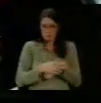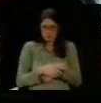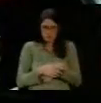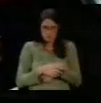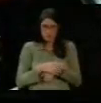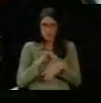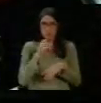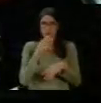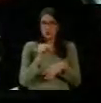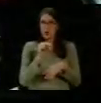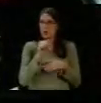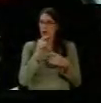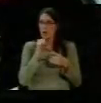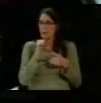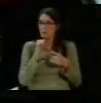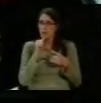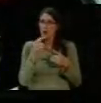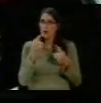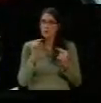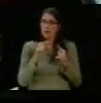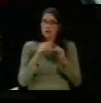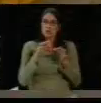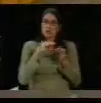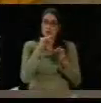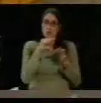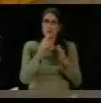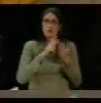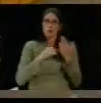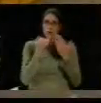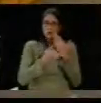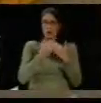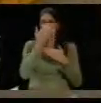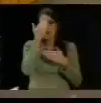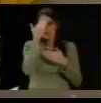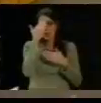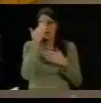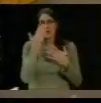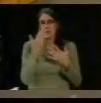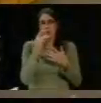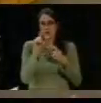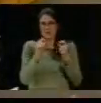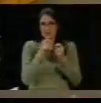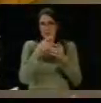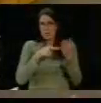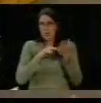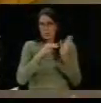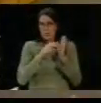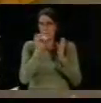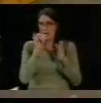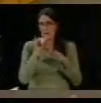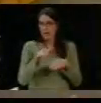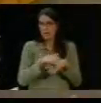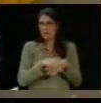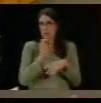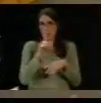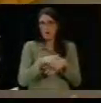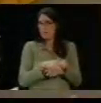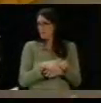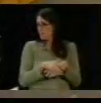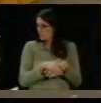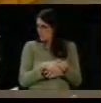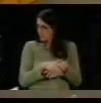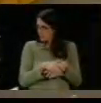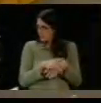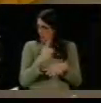John, I'm not trying to delay this project, and I know exactly what you meant by that, okay?